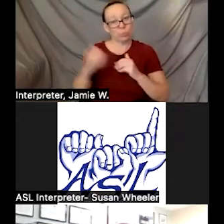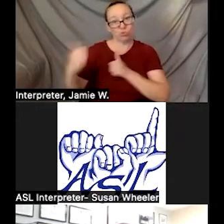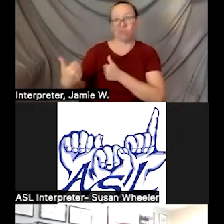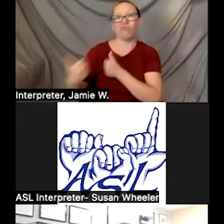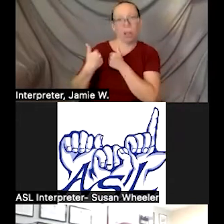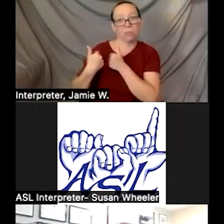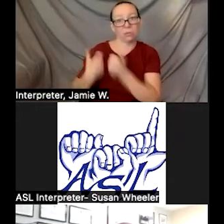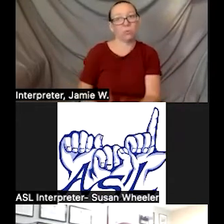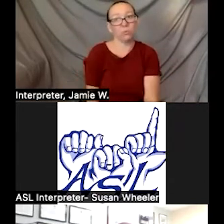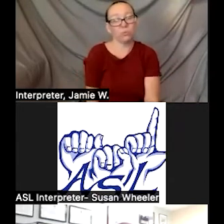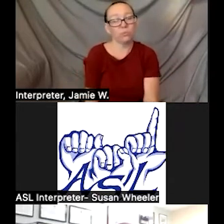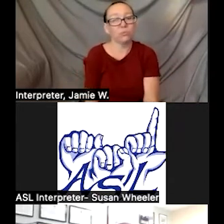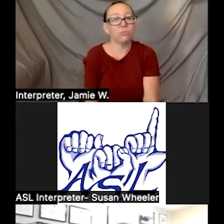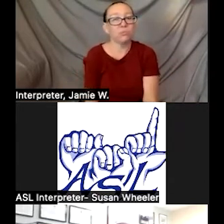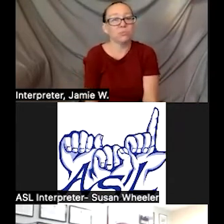Next.